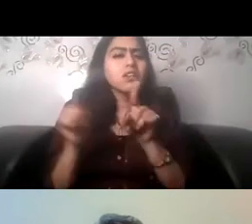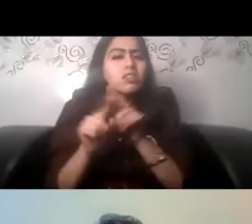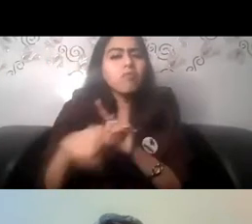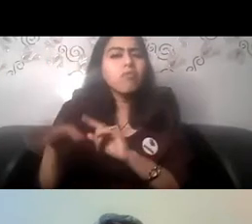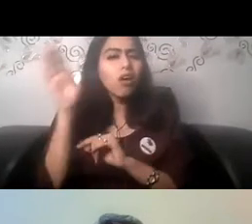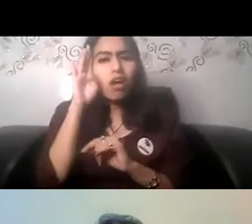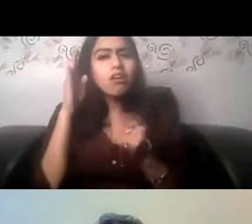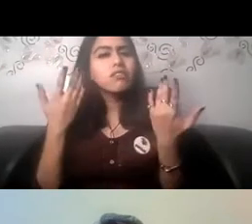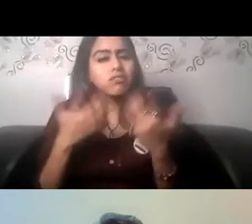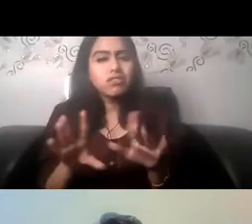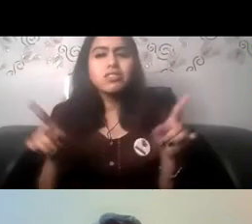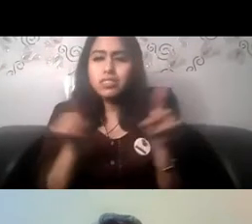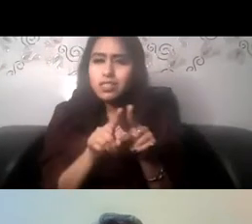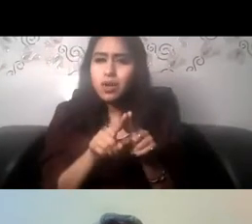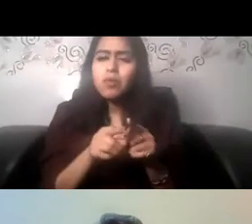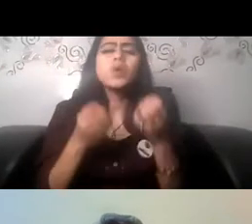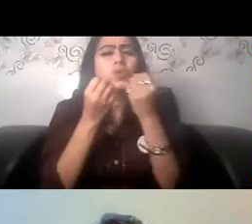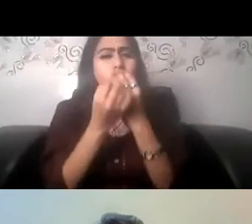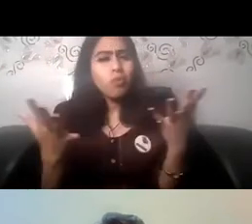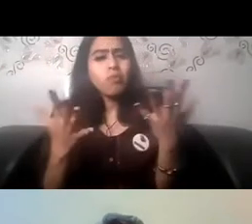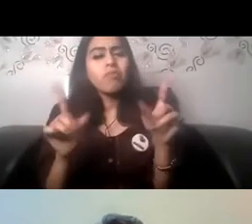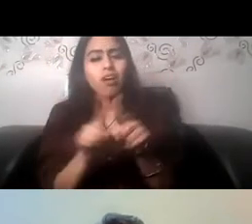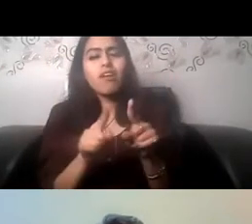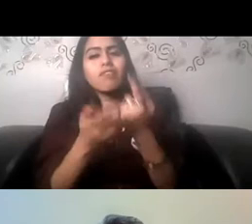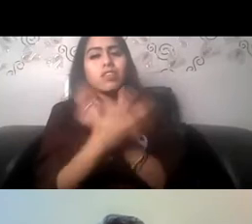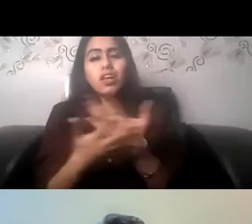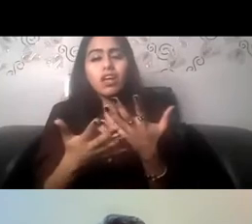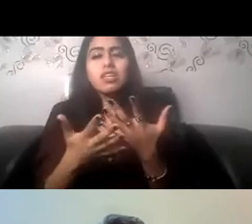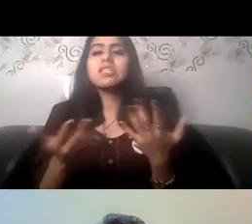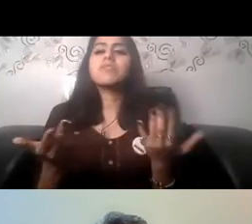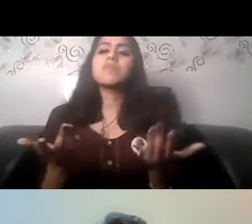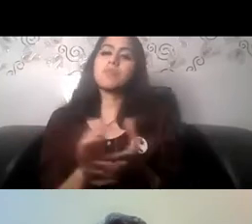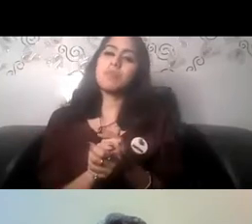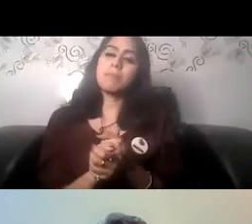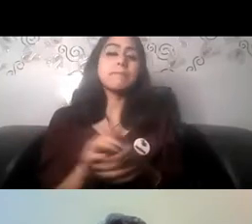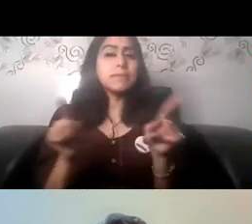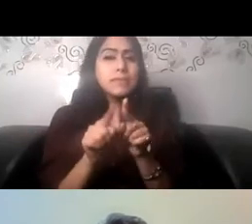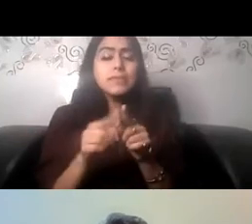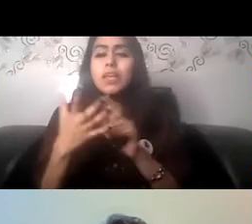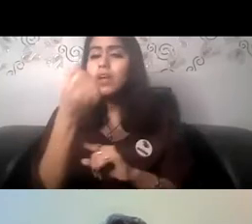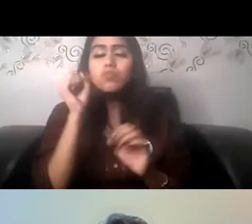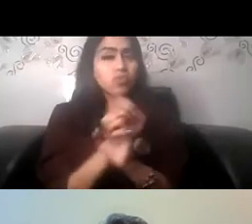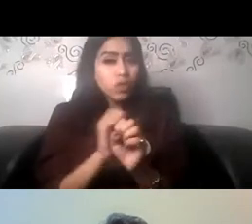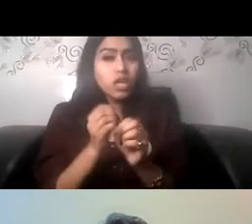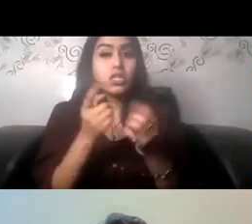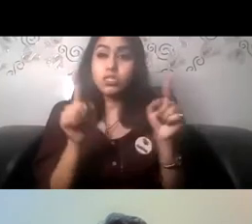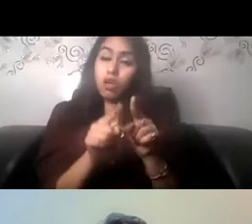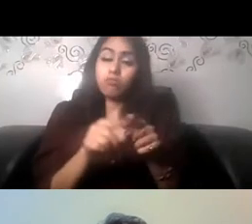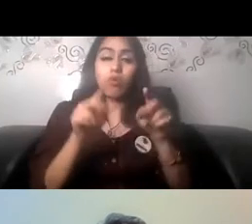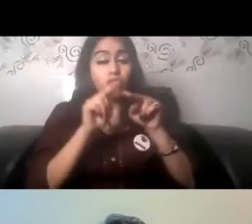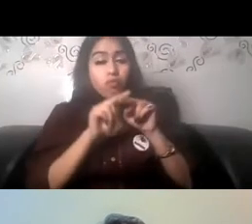got, and there were so many things that they could not achieve. I mean, he had a full-fledged